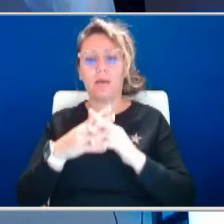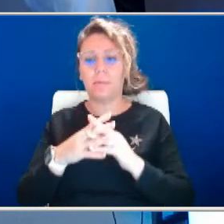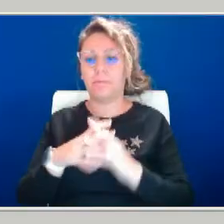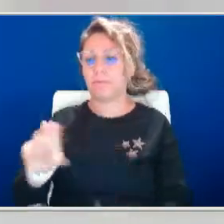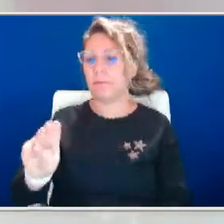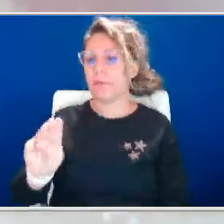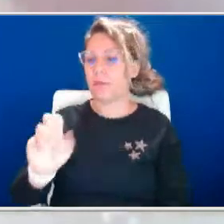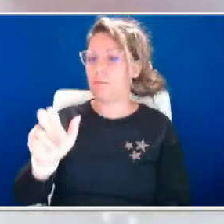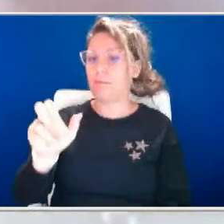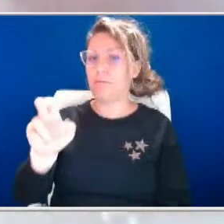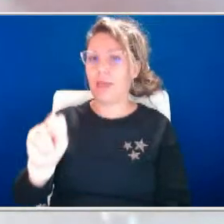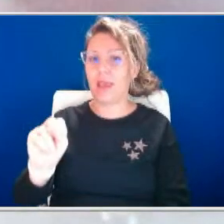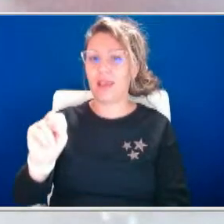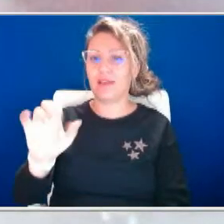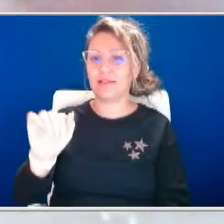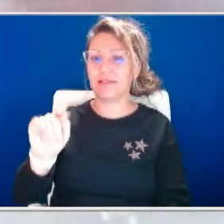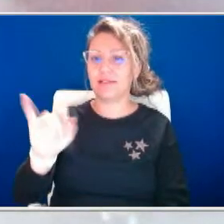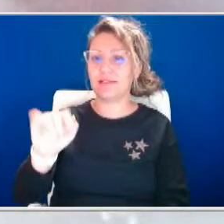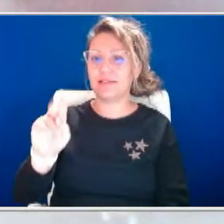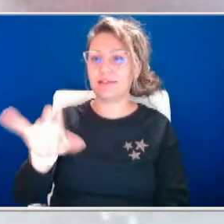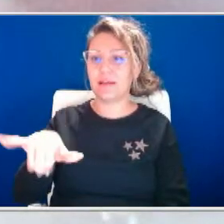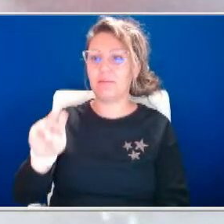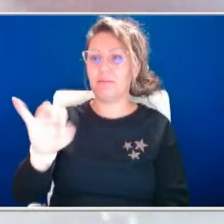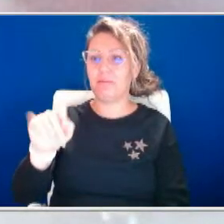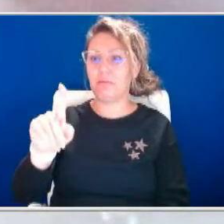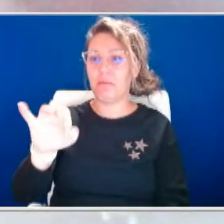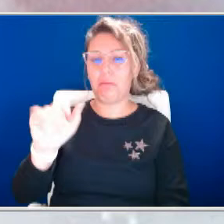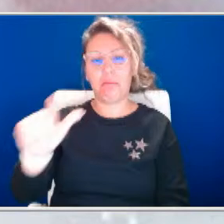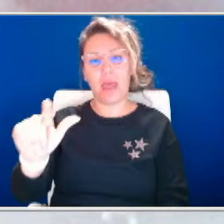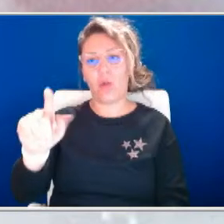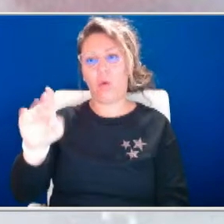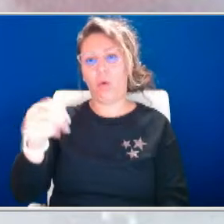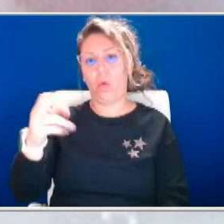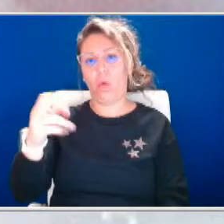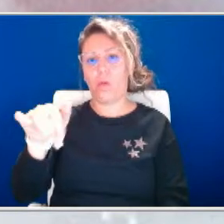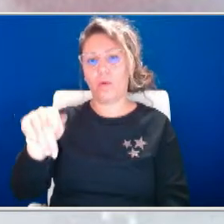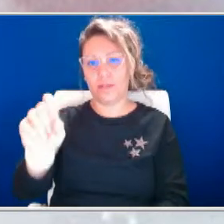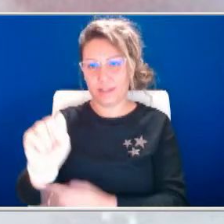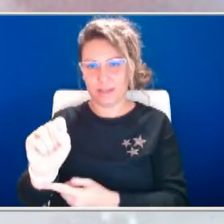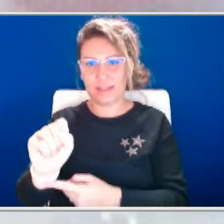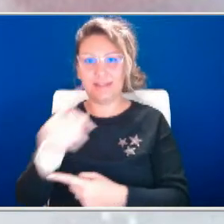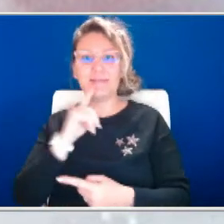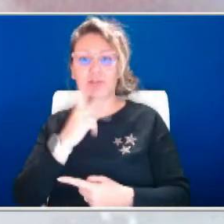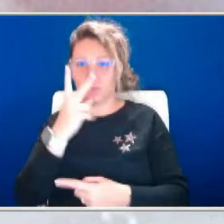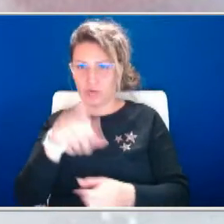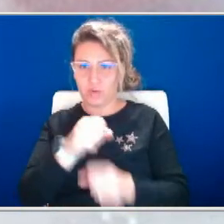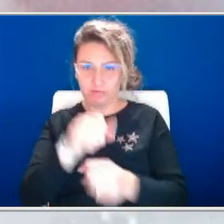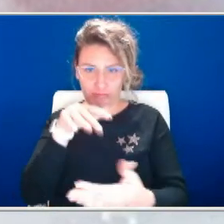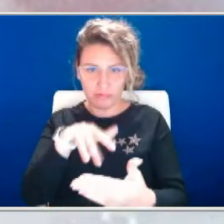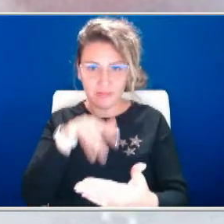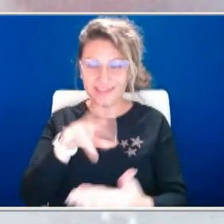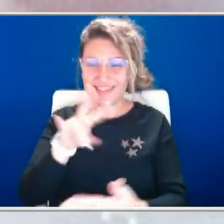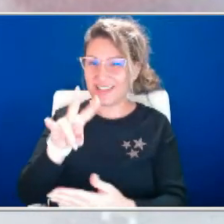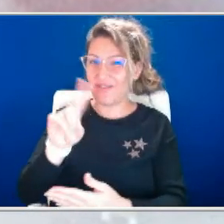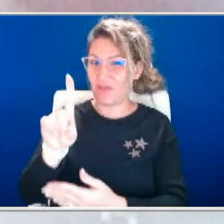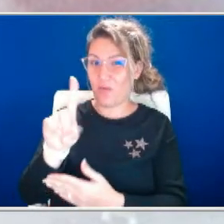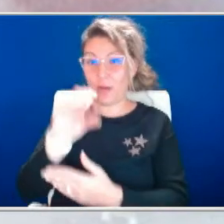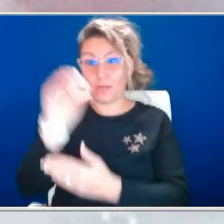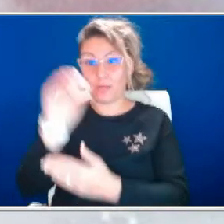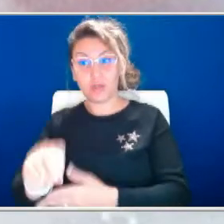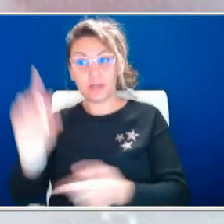and they released some data 2 years ago. It found that 71% of people who got the Reactivate implant reduced their back pain by more